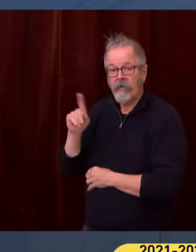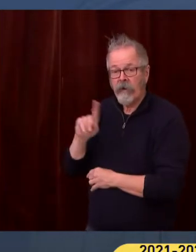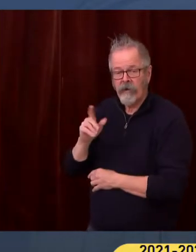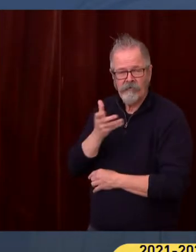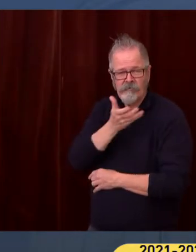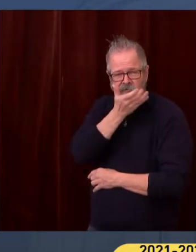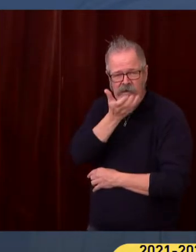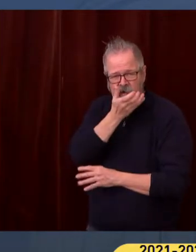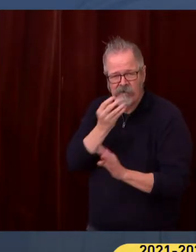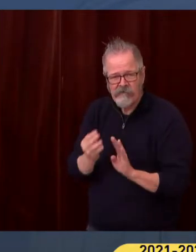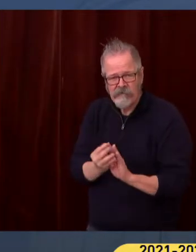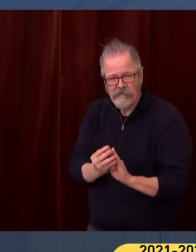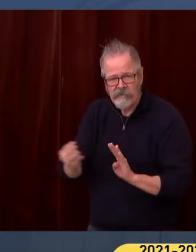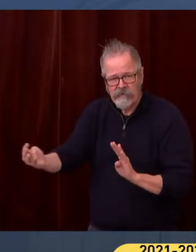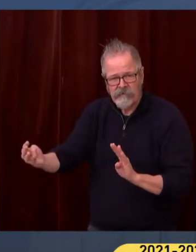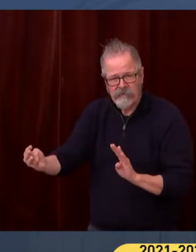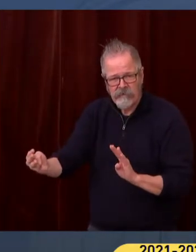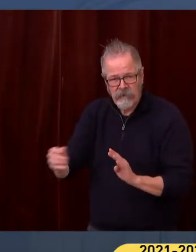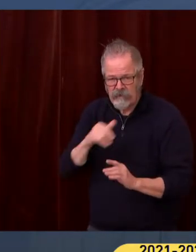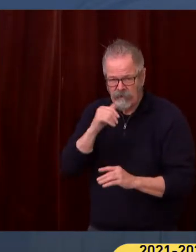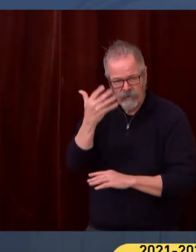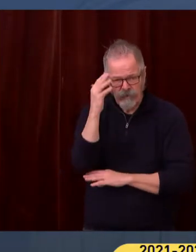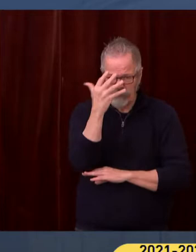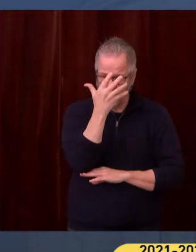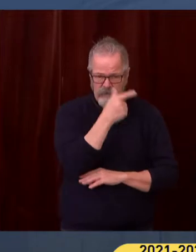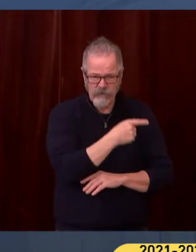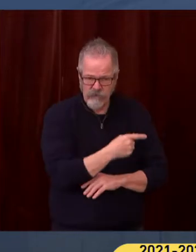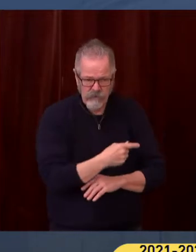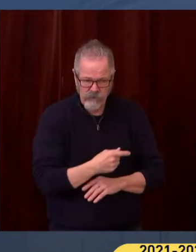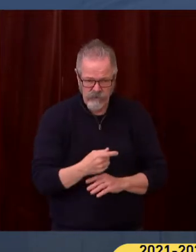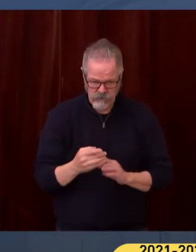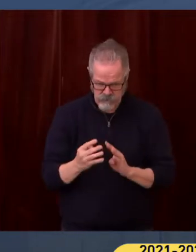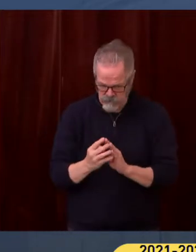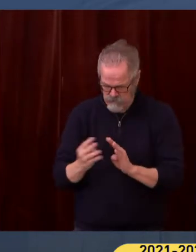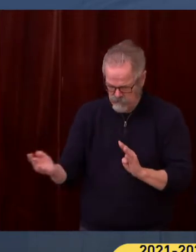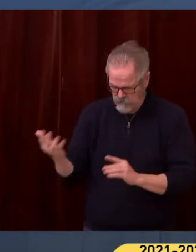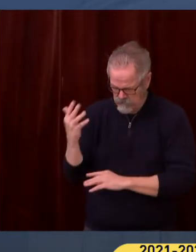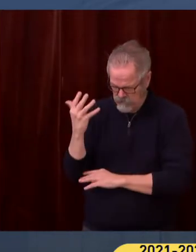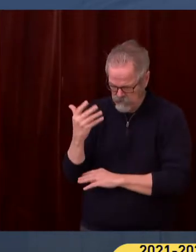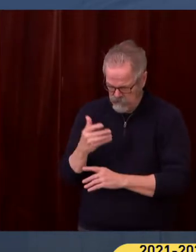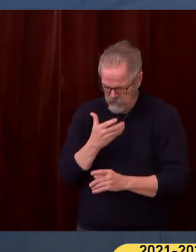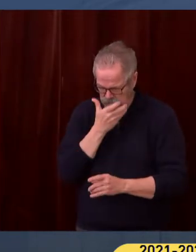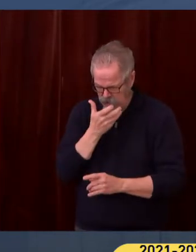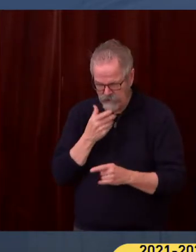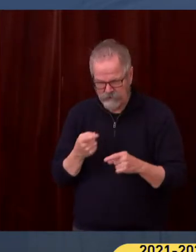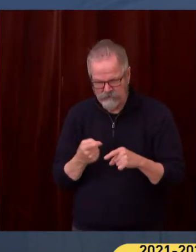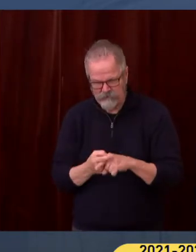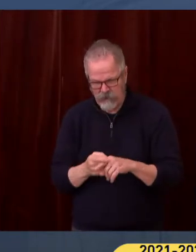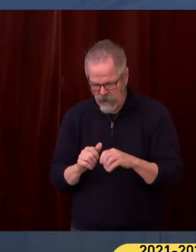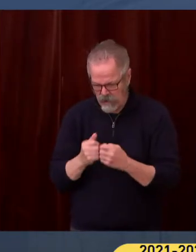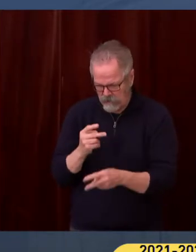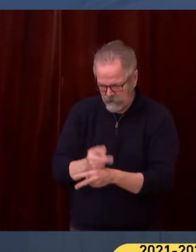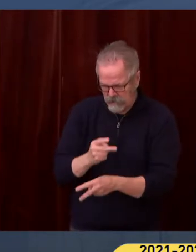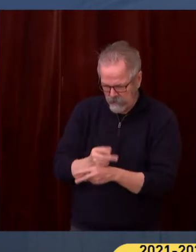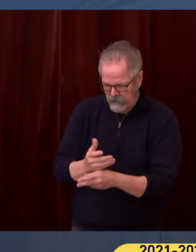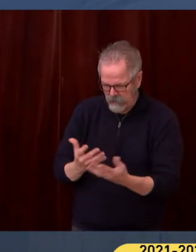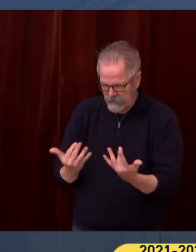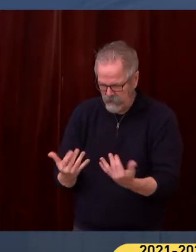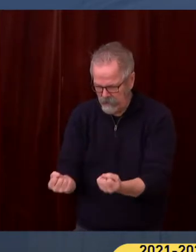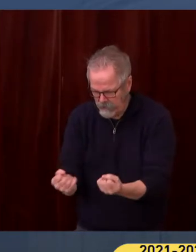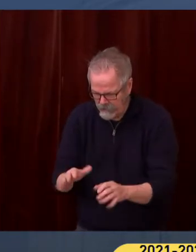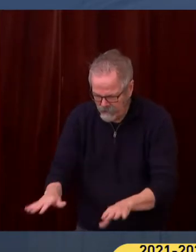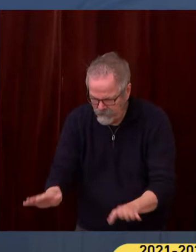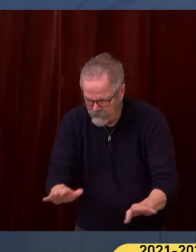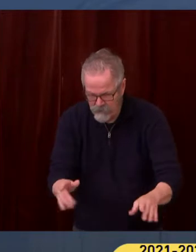here. But as has been said, if something takes a long time, it's better to start working on that the